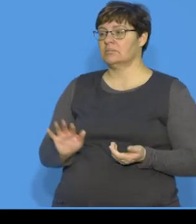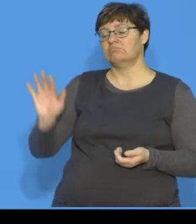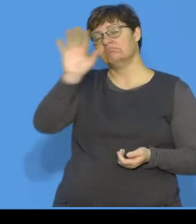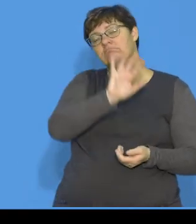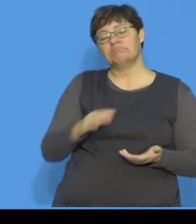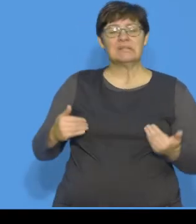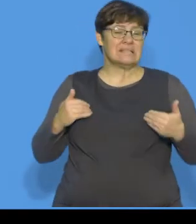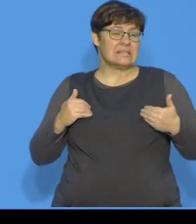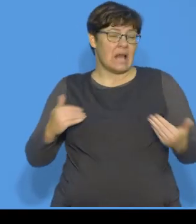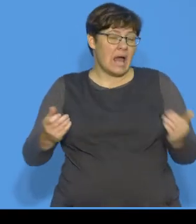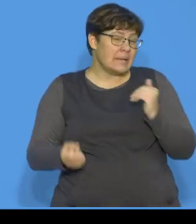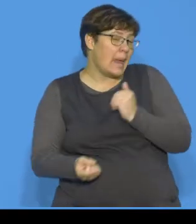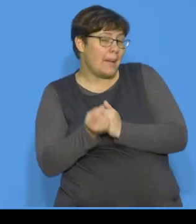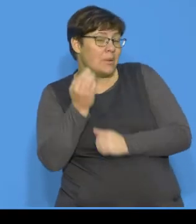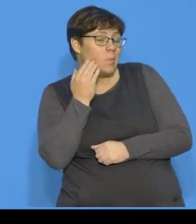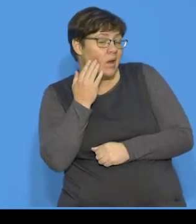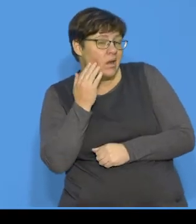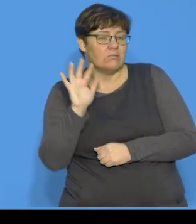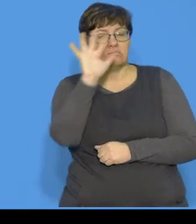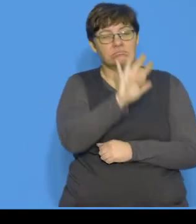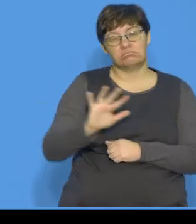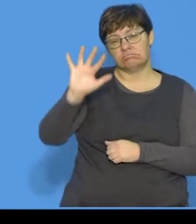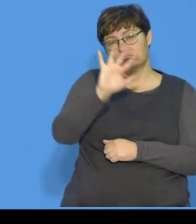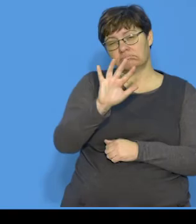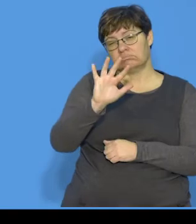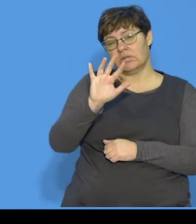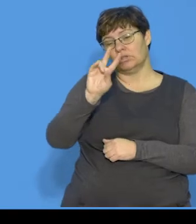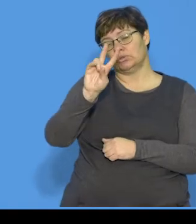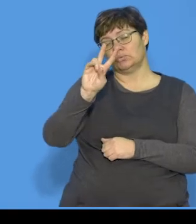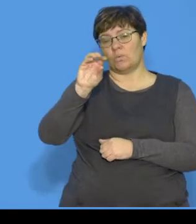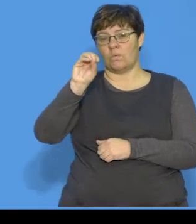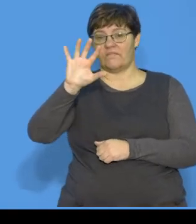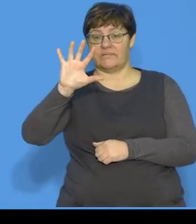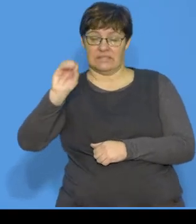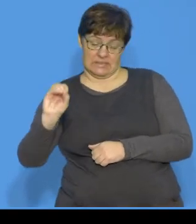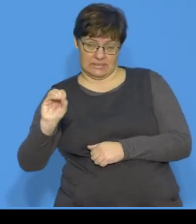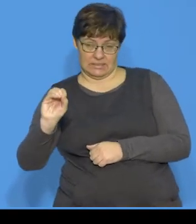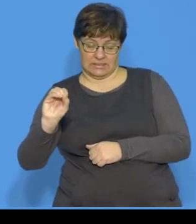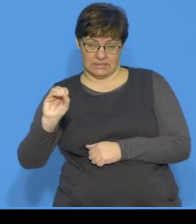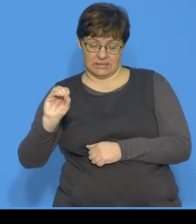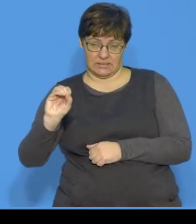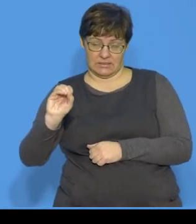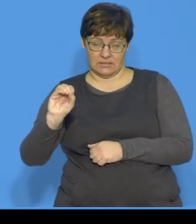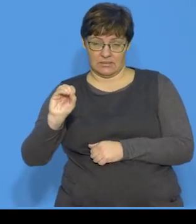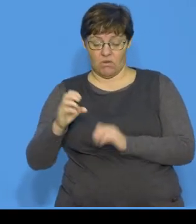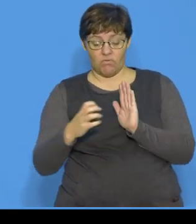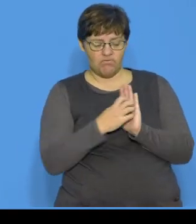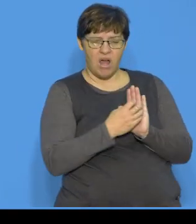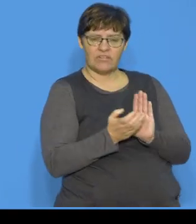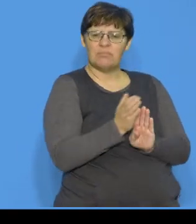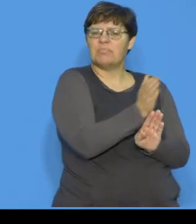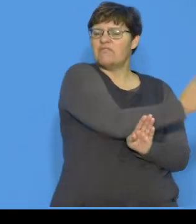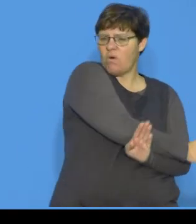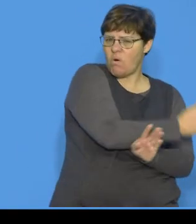start taking place at around 2050. So the graph that I showed you before the break